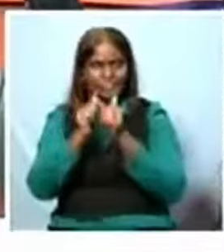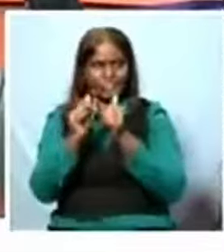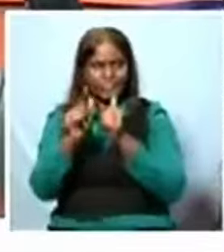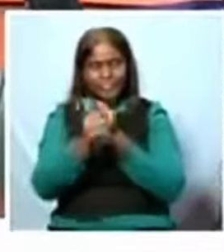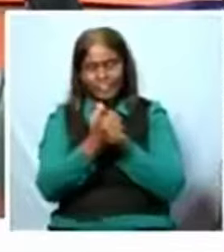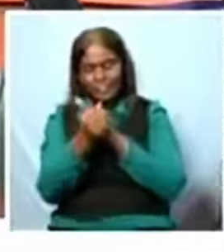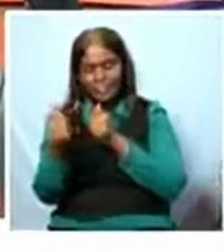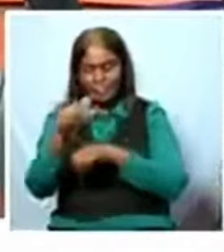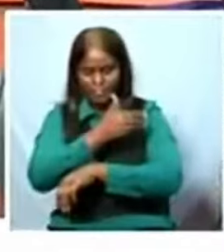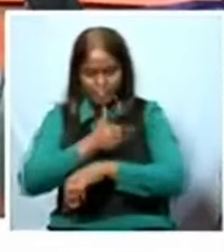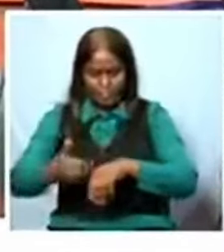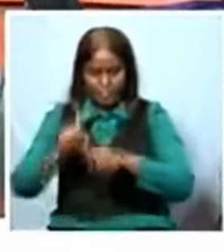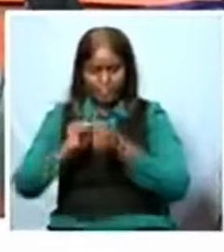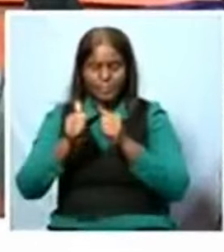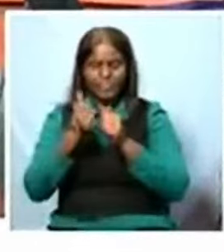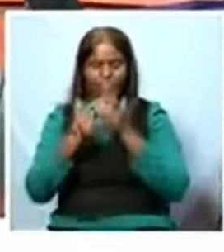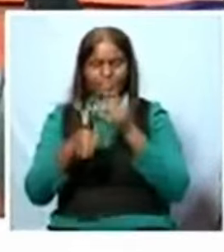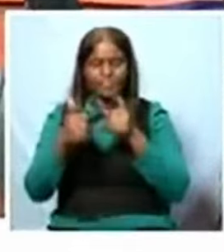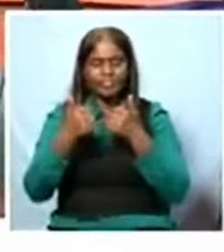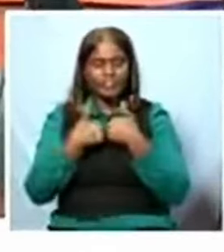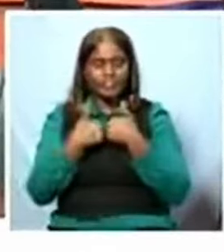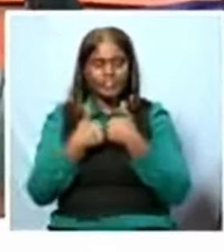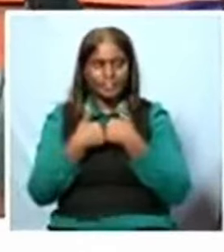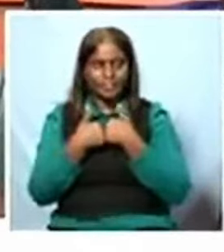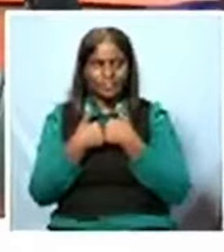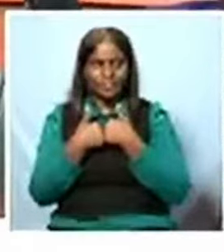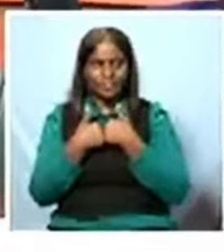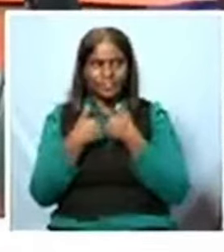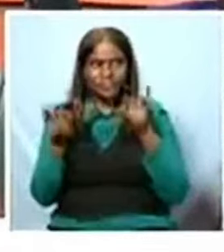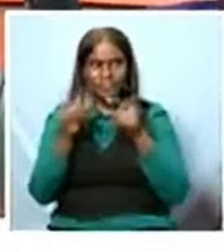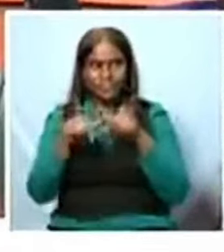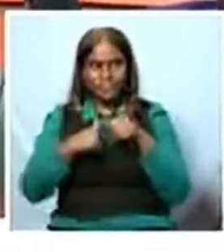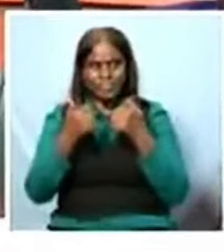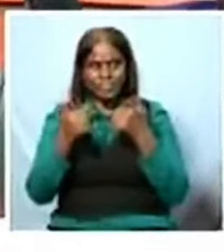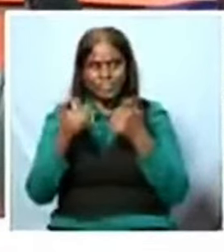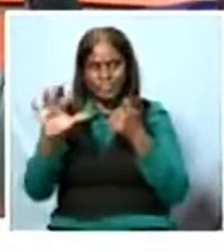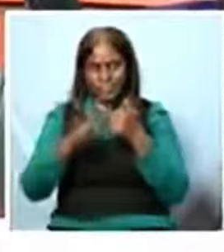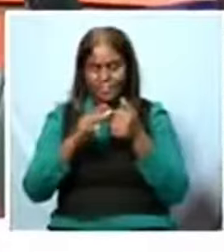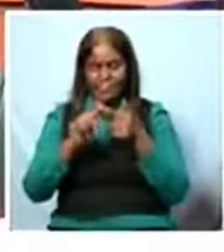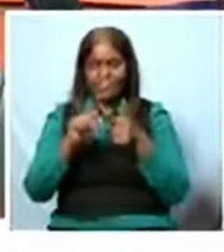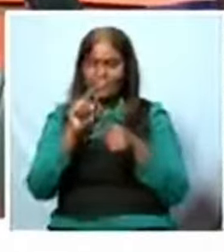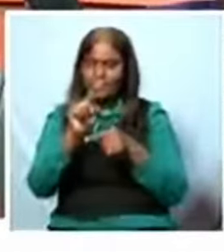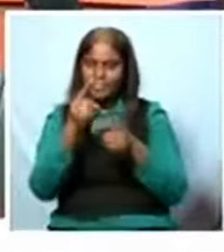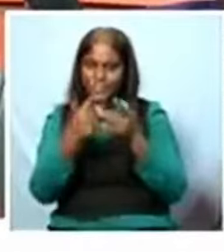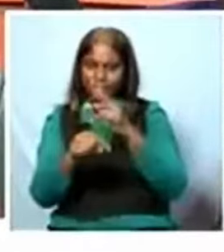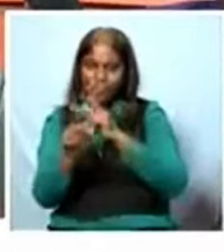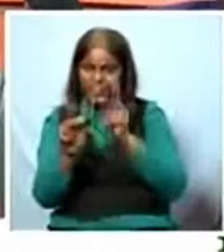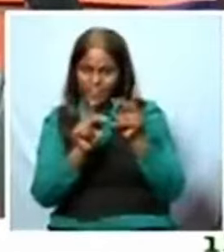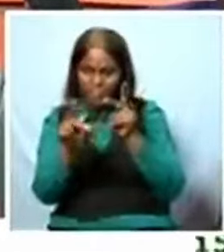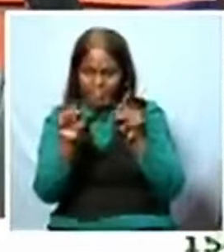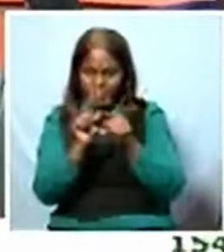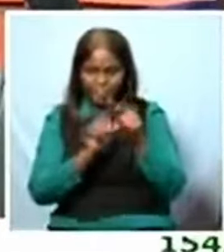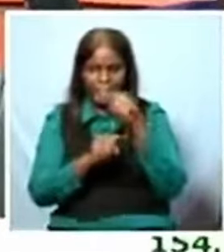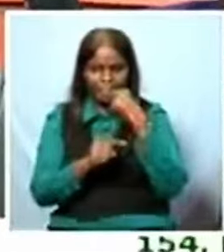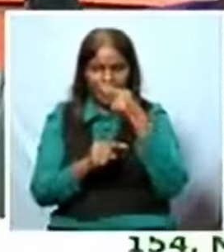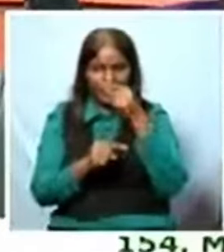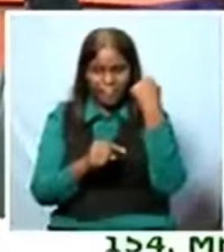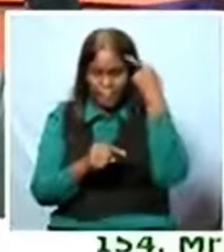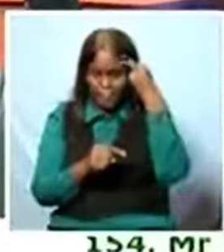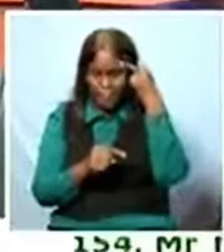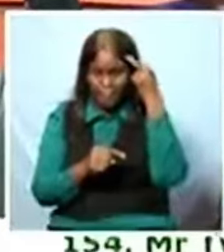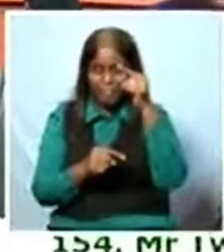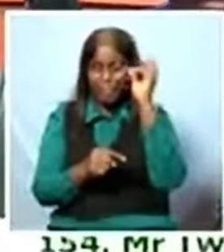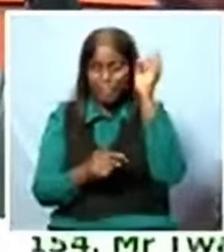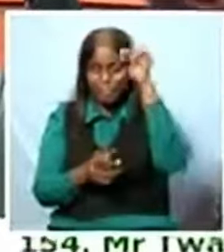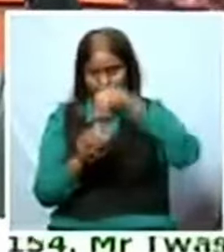other serious issues that are coming up in the constituency. When are you going to come back to Kasenengwa and say central government